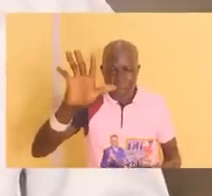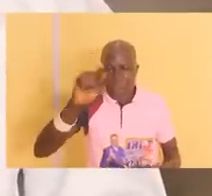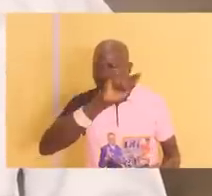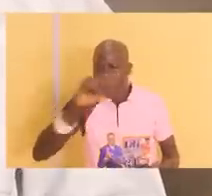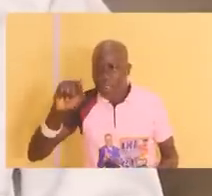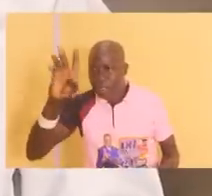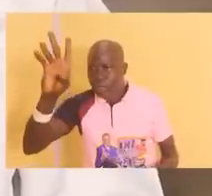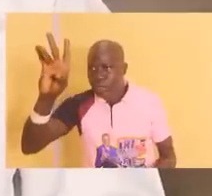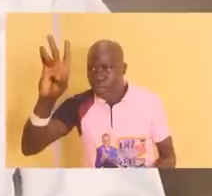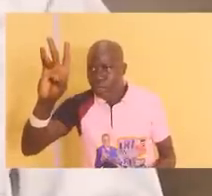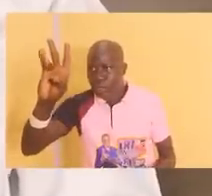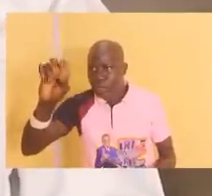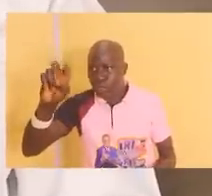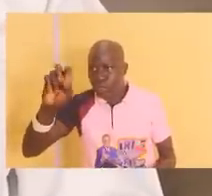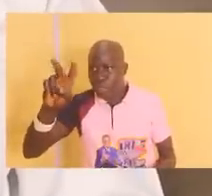Verse 12.